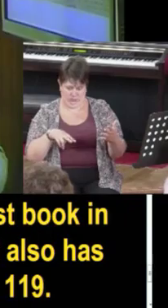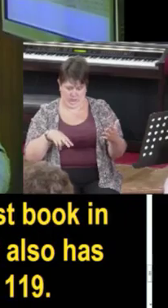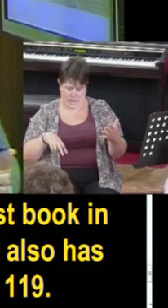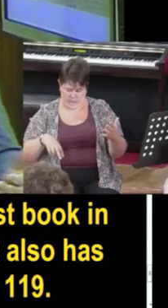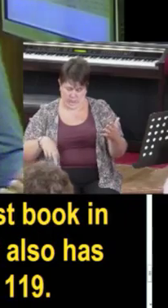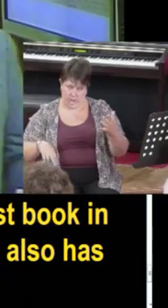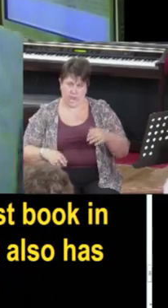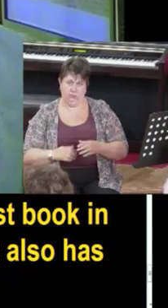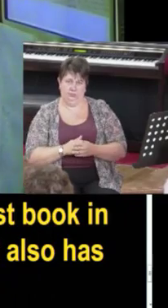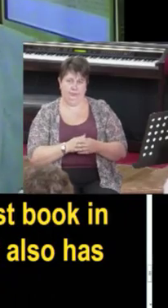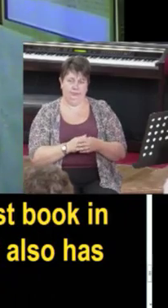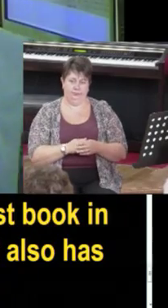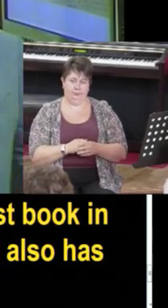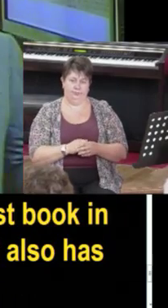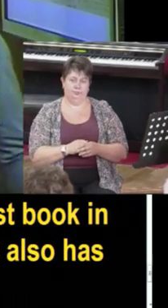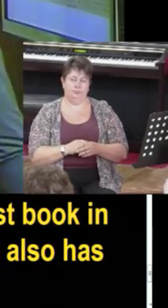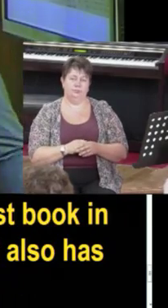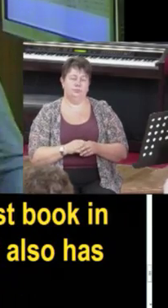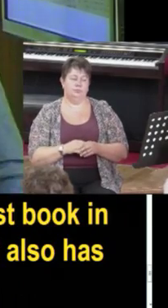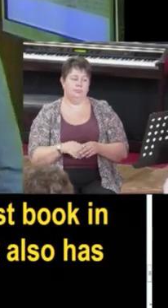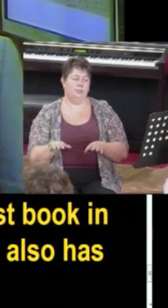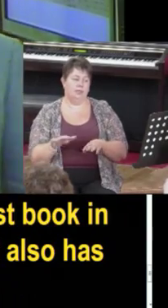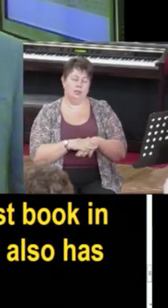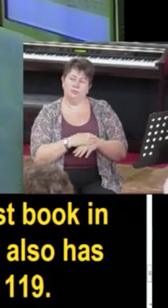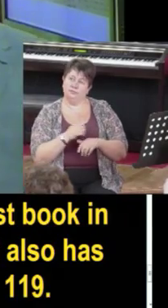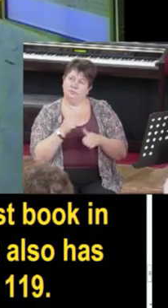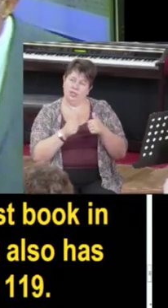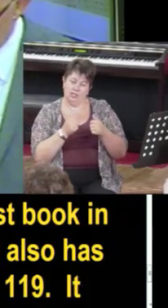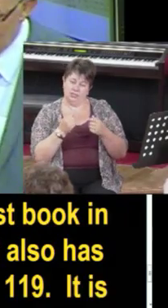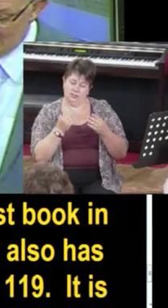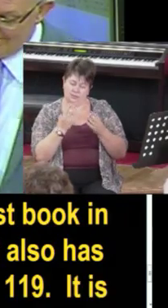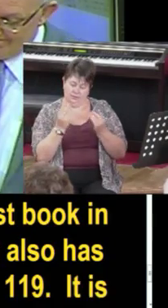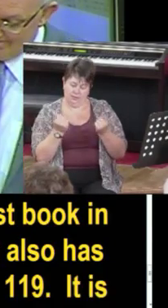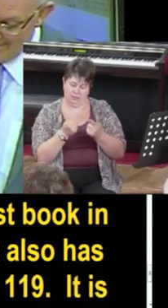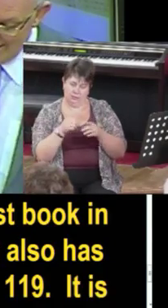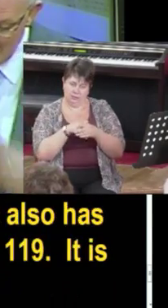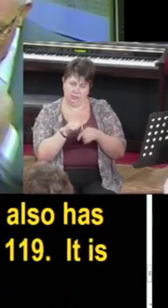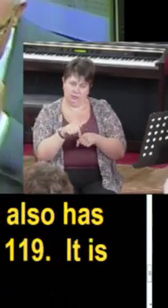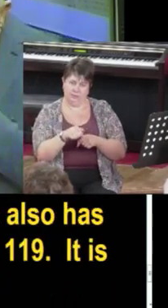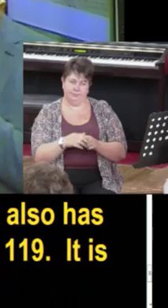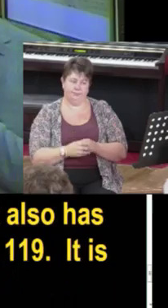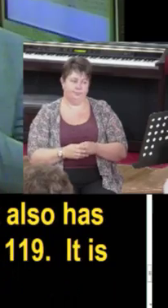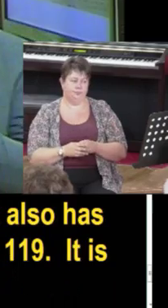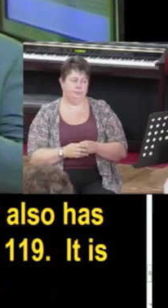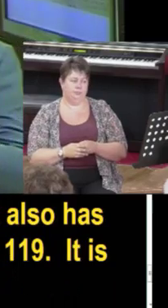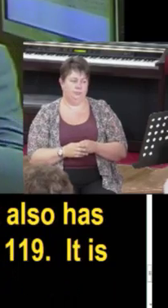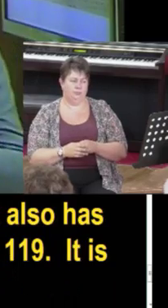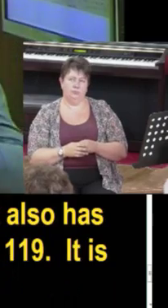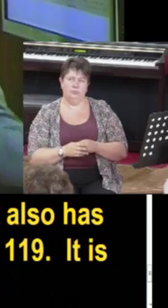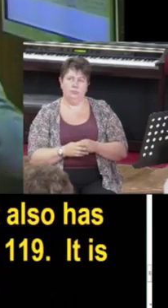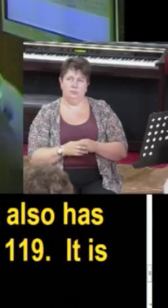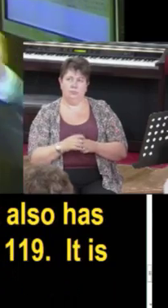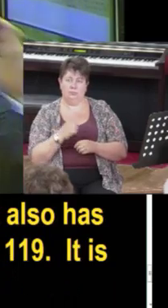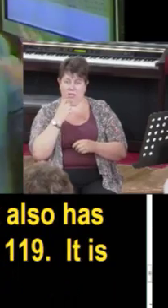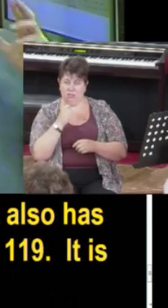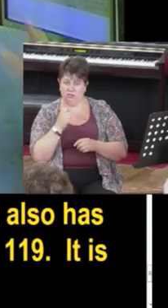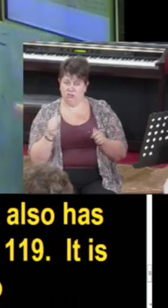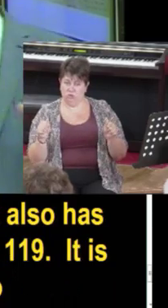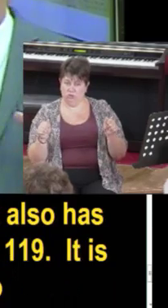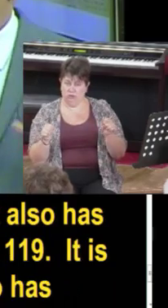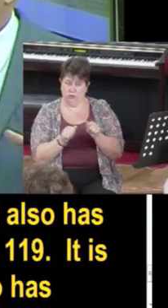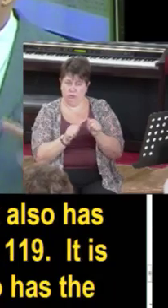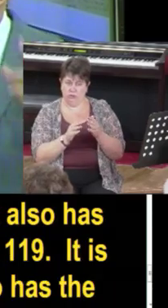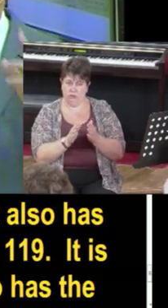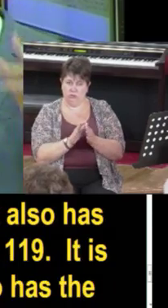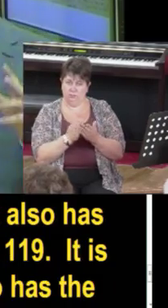the rest do, but it's filled with some great stuff nevertheless. It also has the shortest